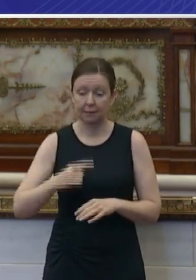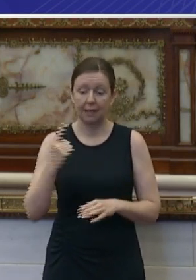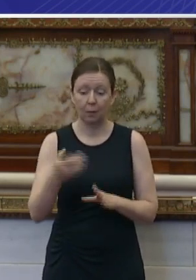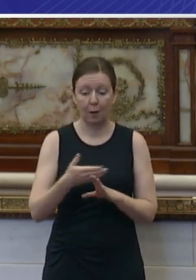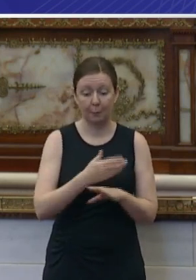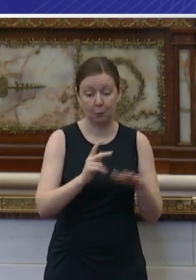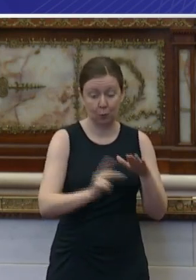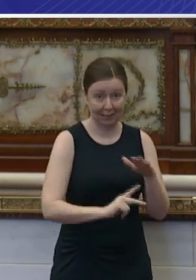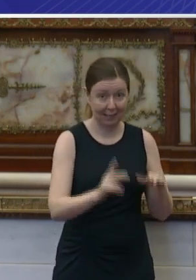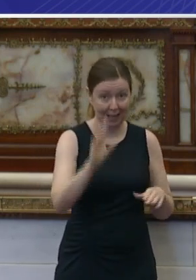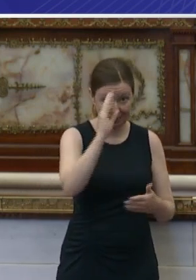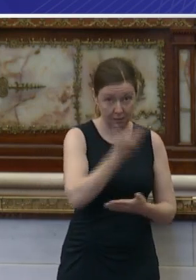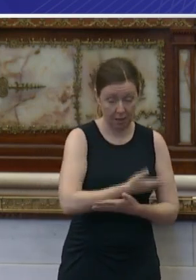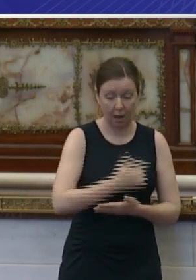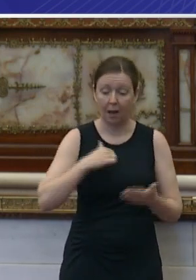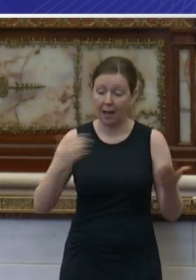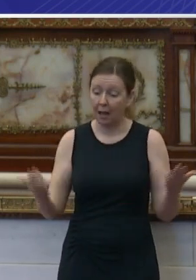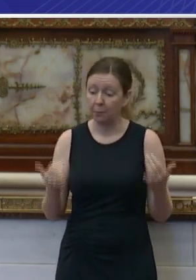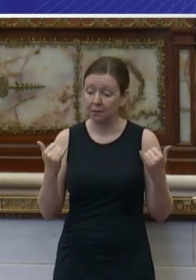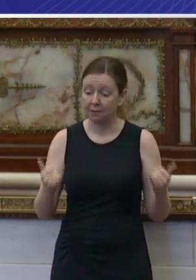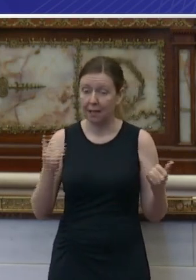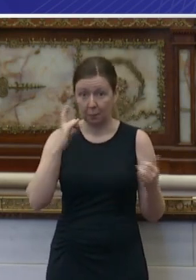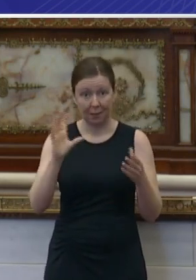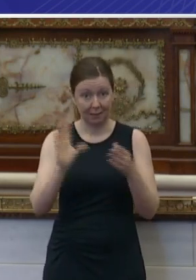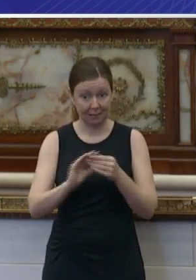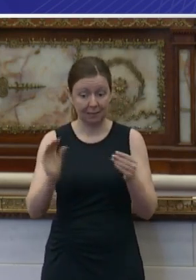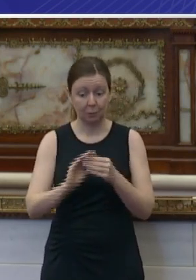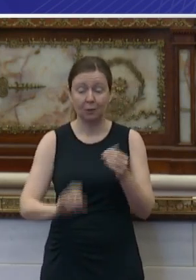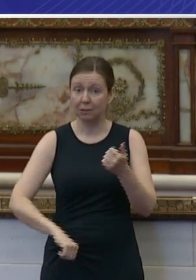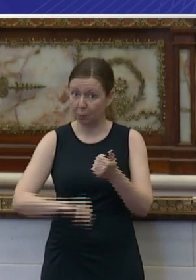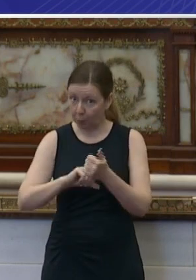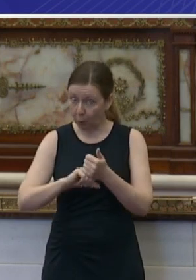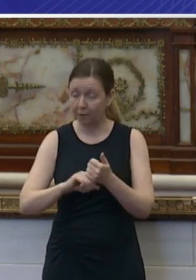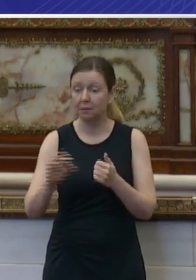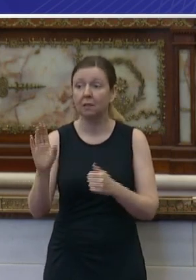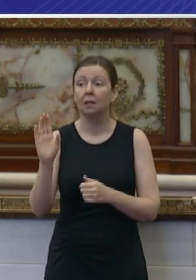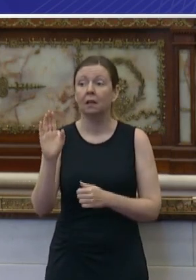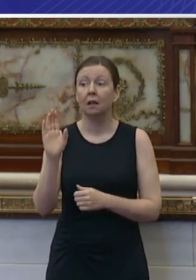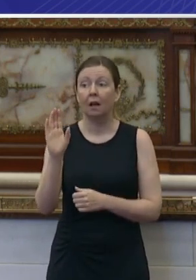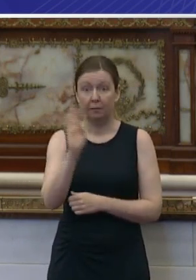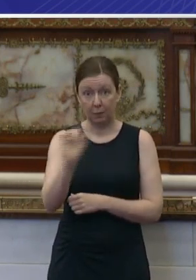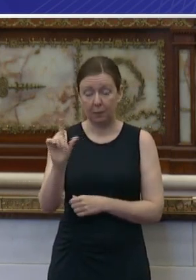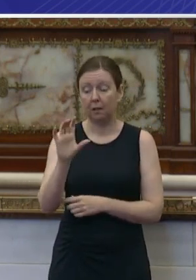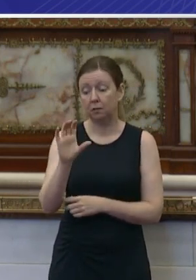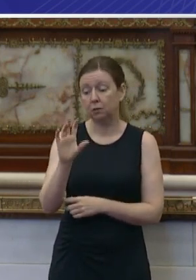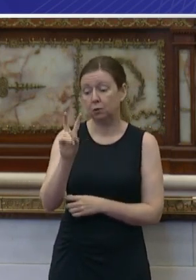pre-K son, and I am here today to present testimony in support of the proposed bill